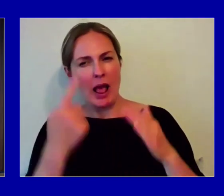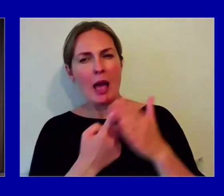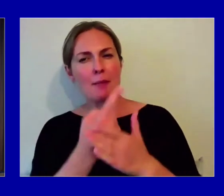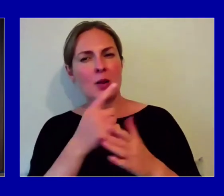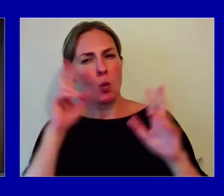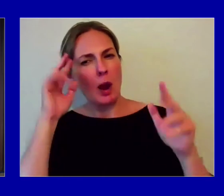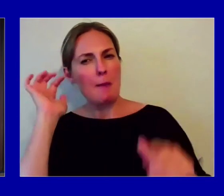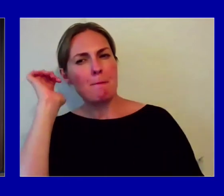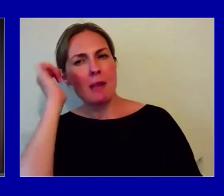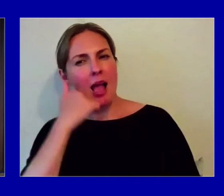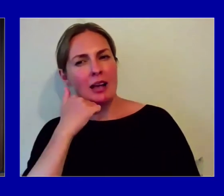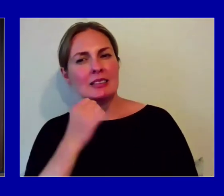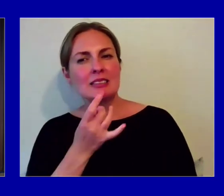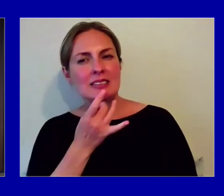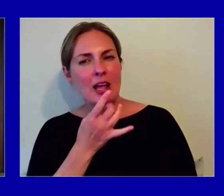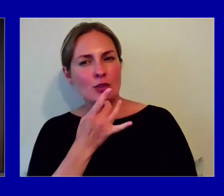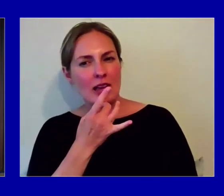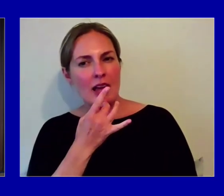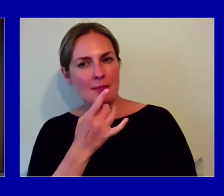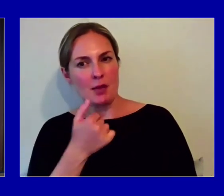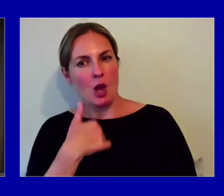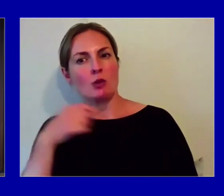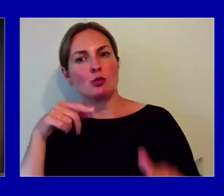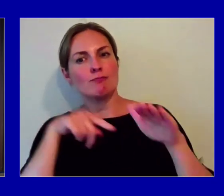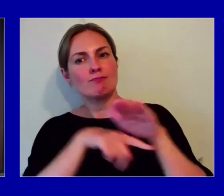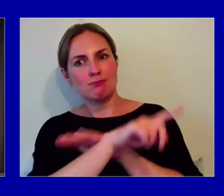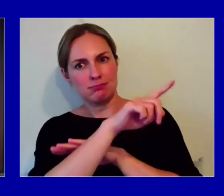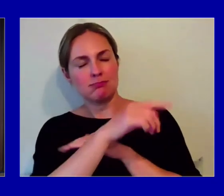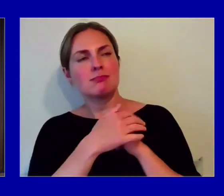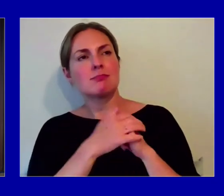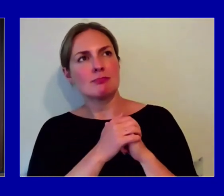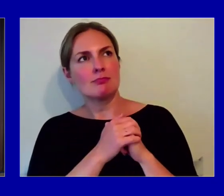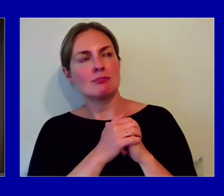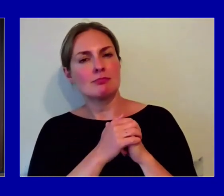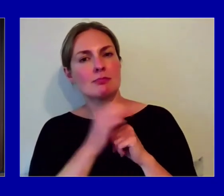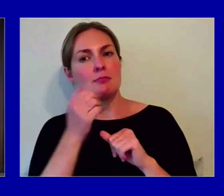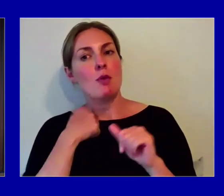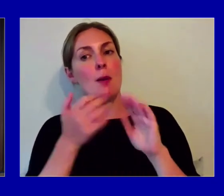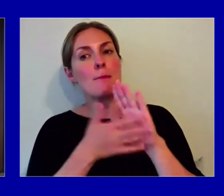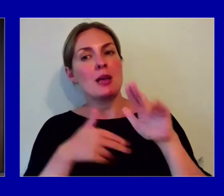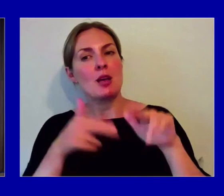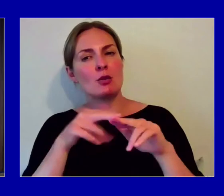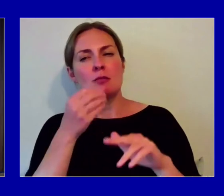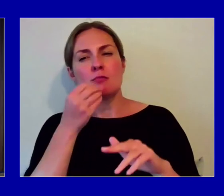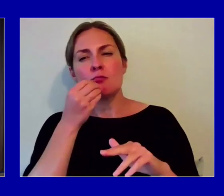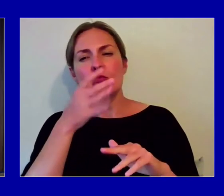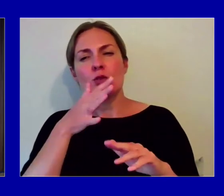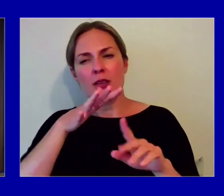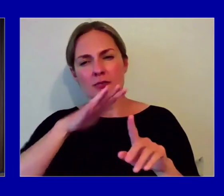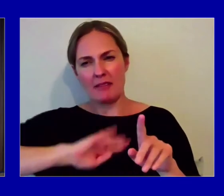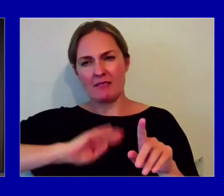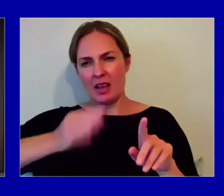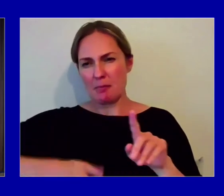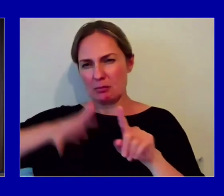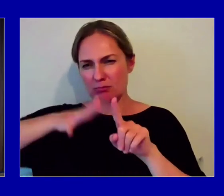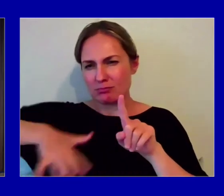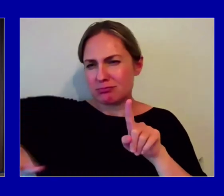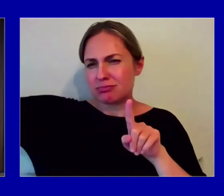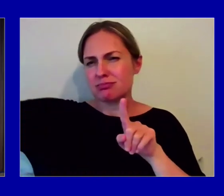evacuated and my parents have the most beautiful property. It's 120 acres. I use acres too.